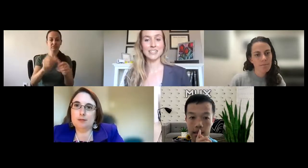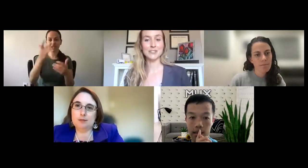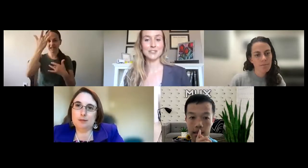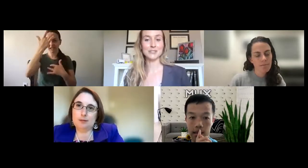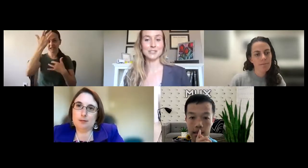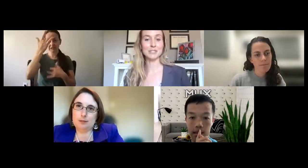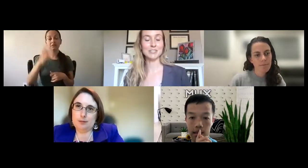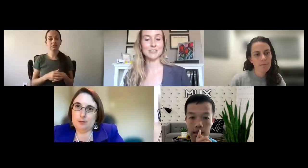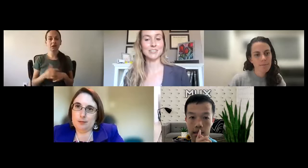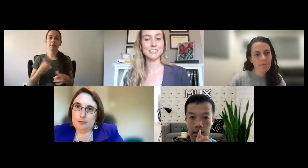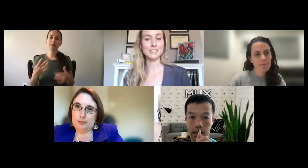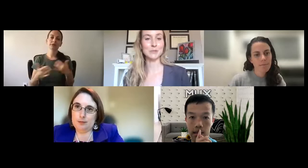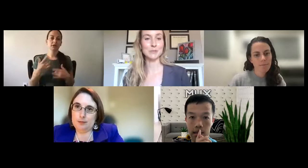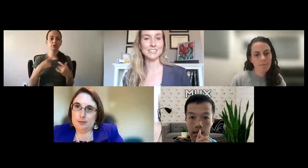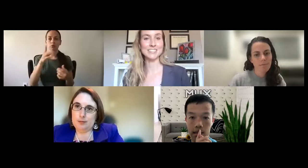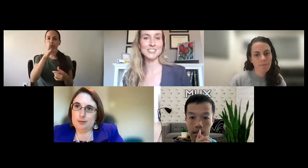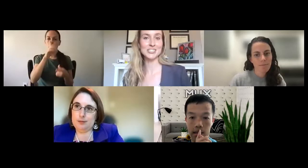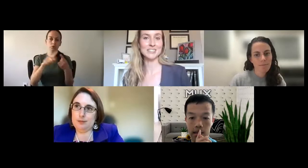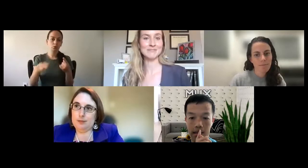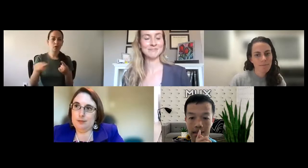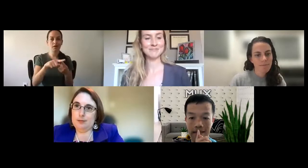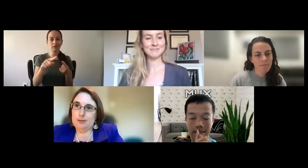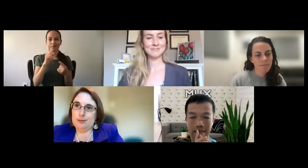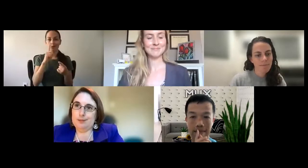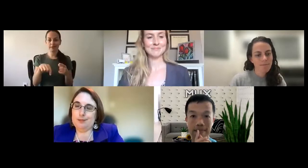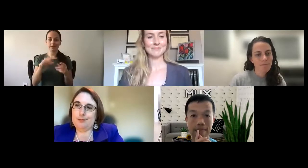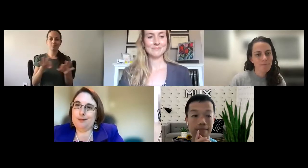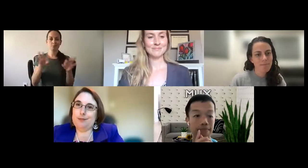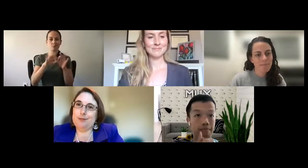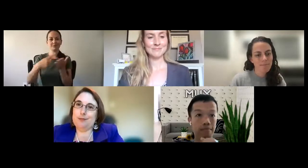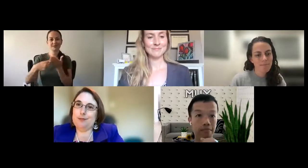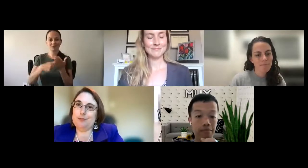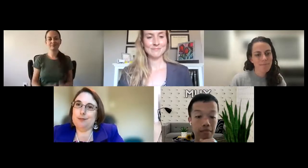be invited to speak with you all on this super important discussion.